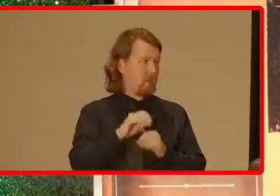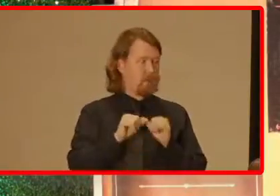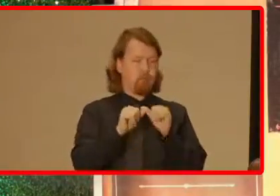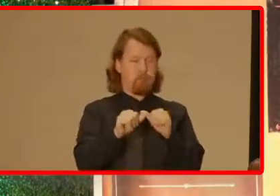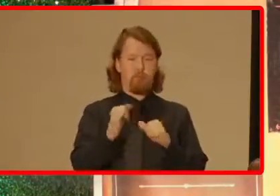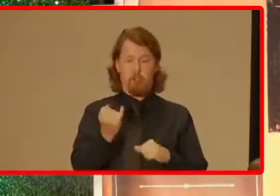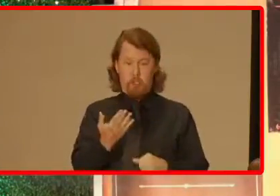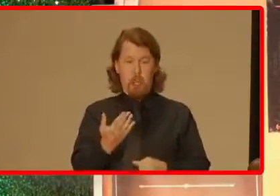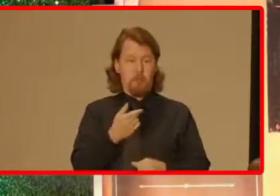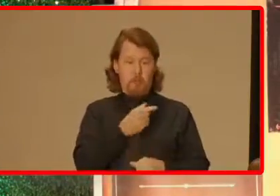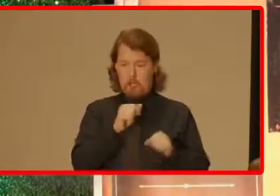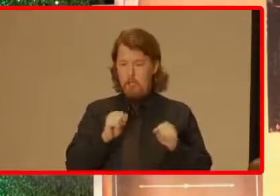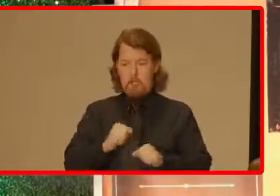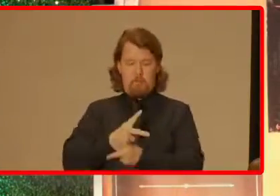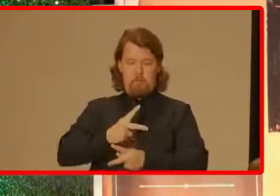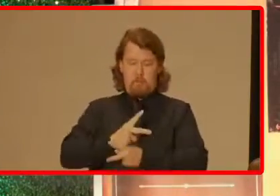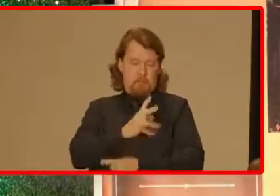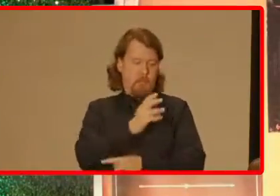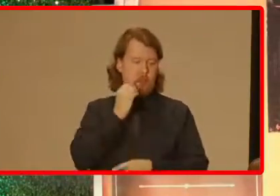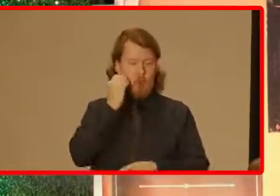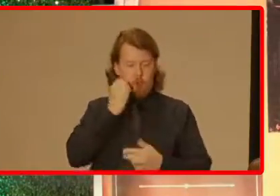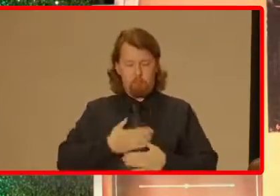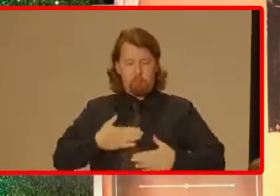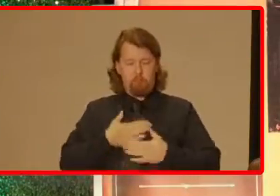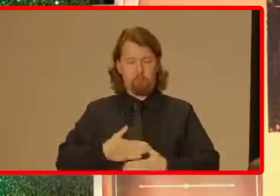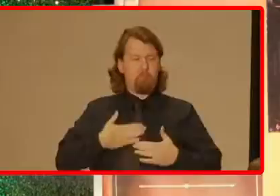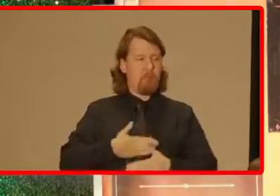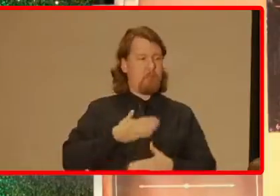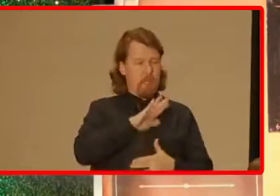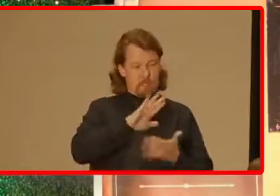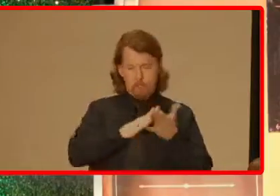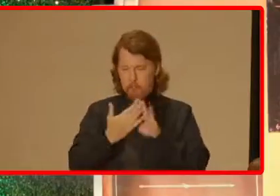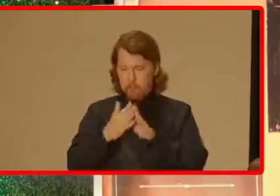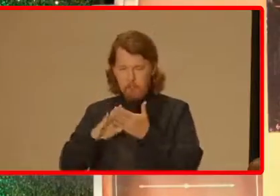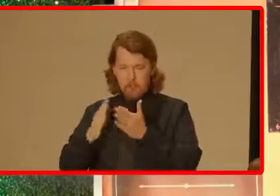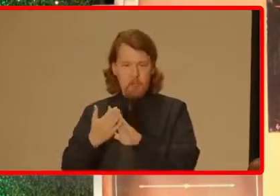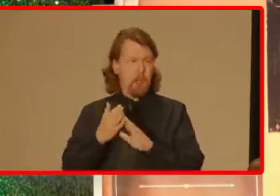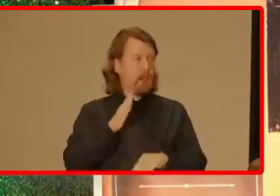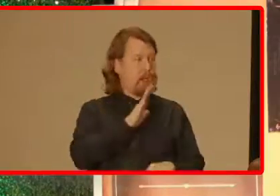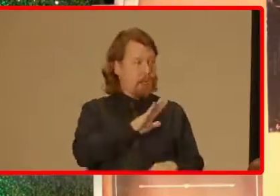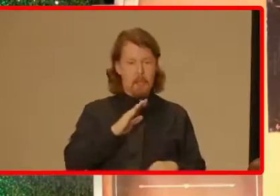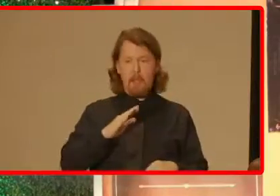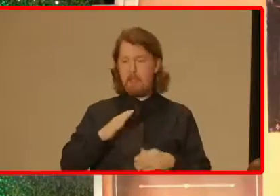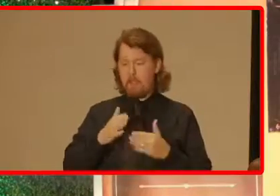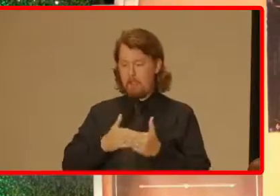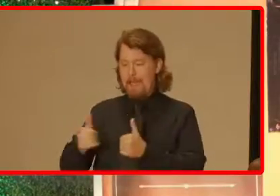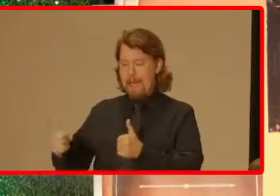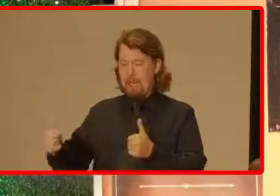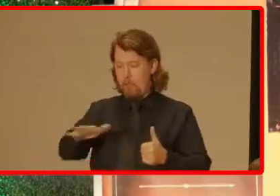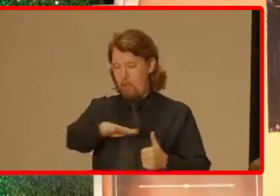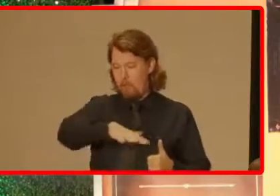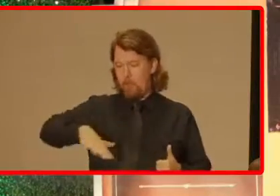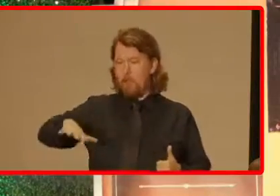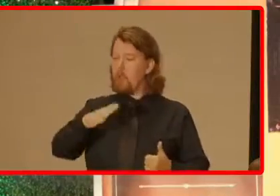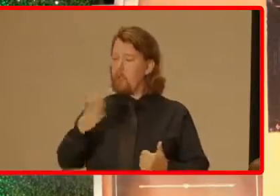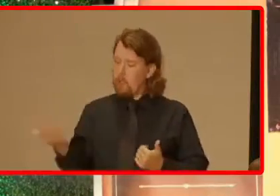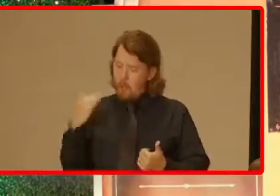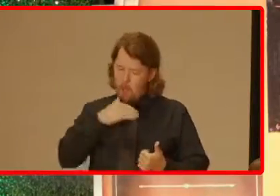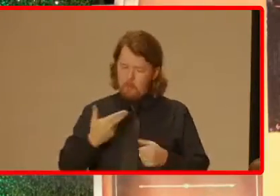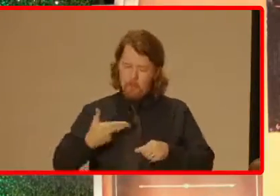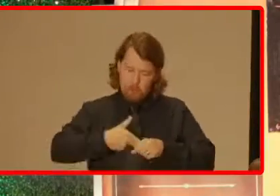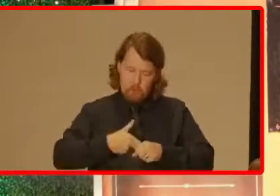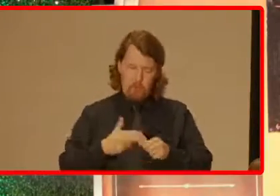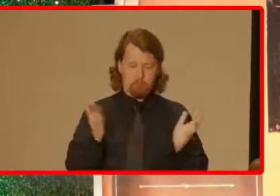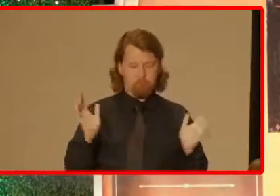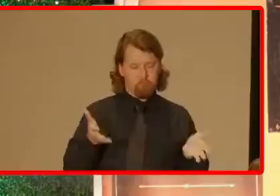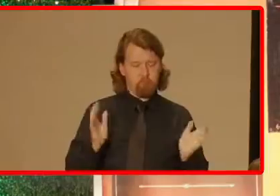to maintain his home, enjoy his community, and invite his elderly neighbors to join him on his porch for visit. He's